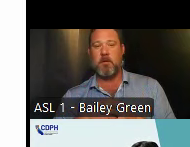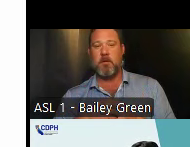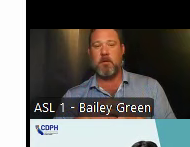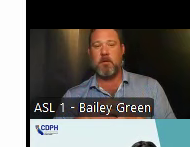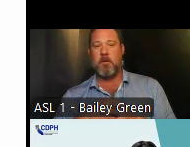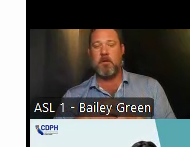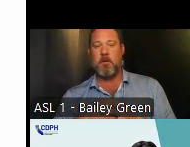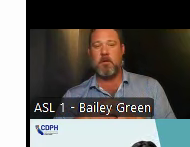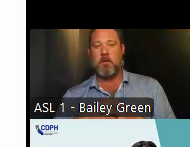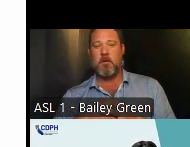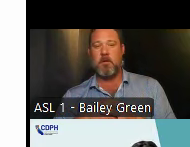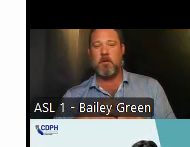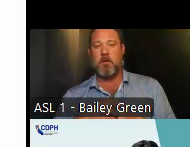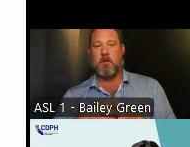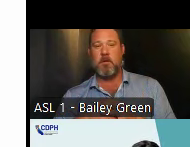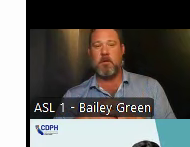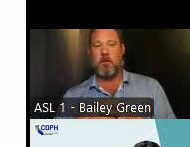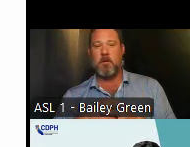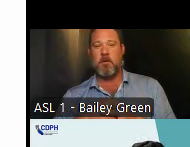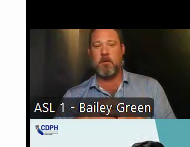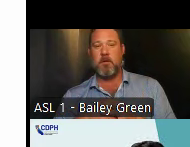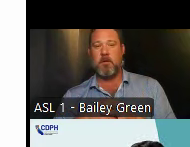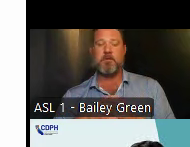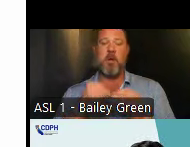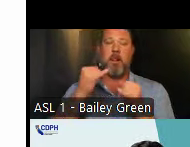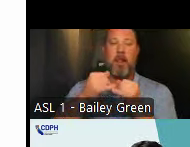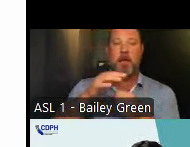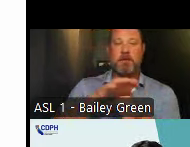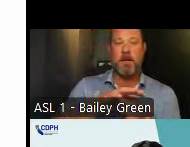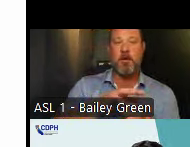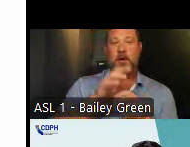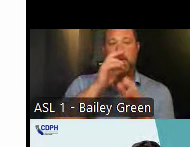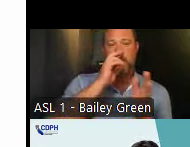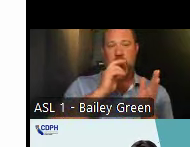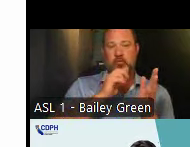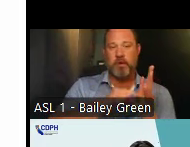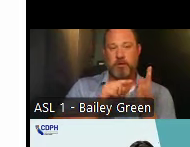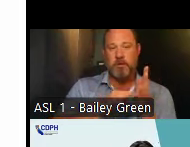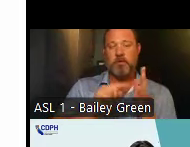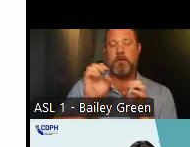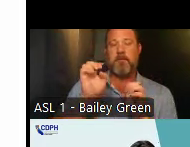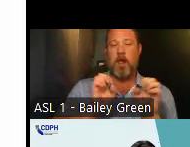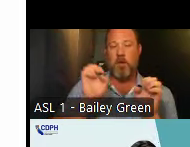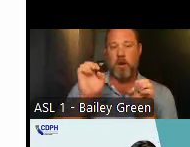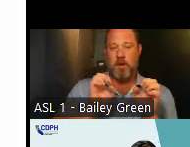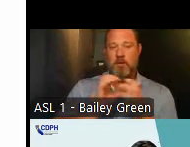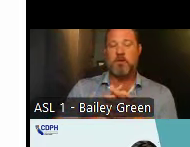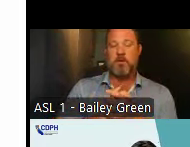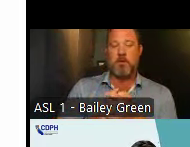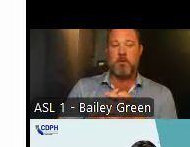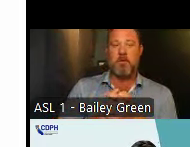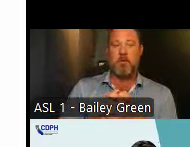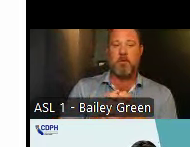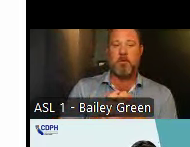And so our last focus area is research and evaluation.